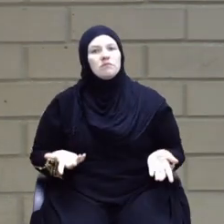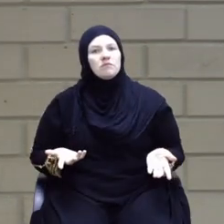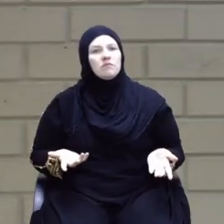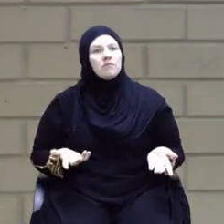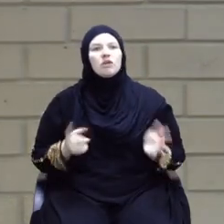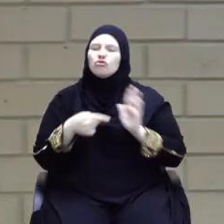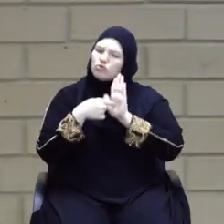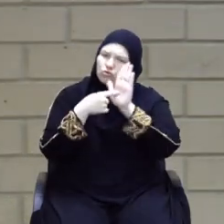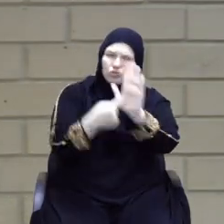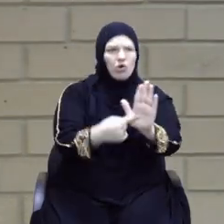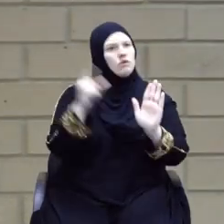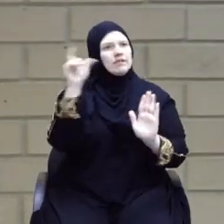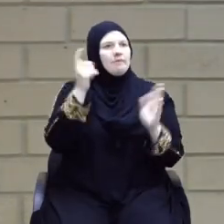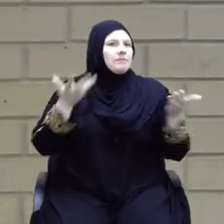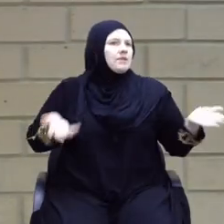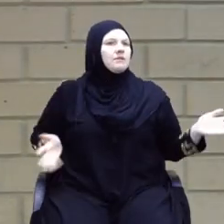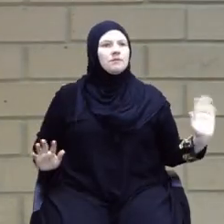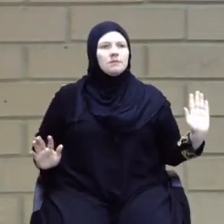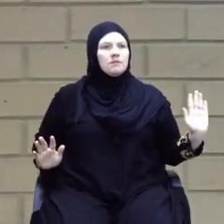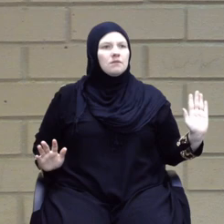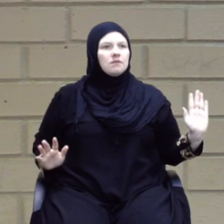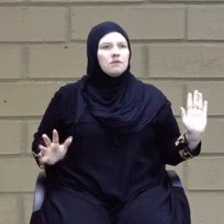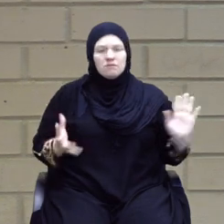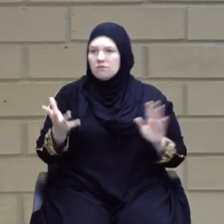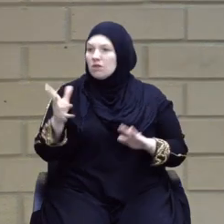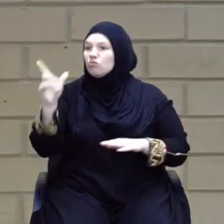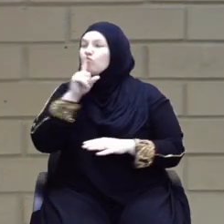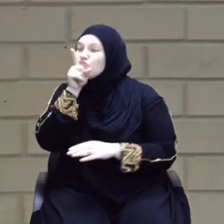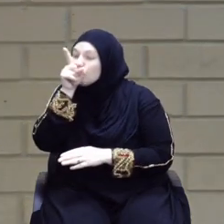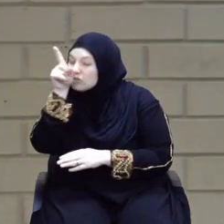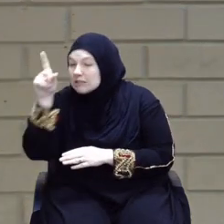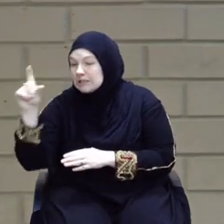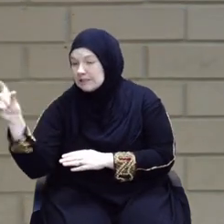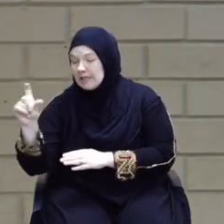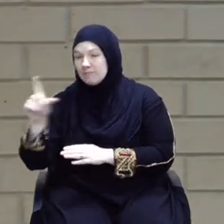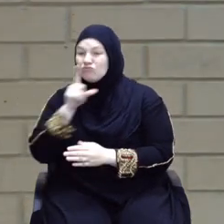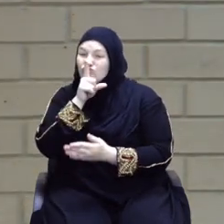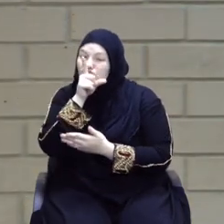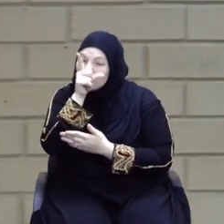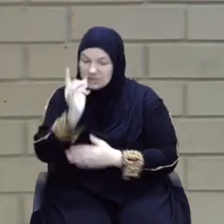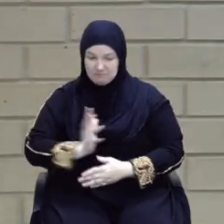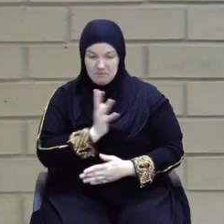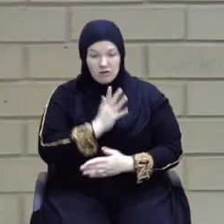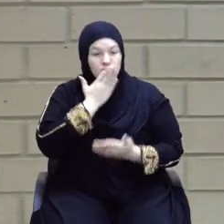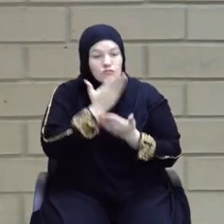expressing, just by embodying the true ethics and the true manners of Islam